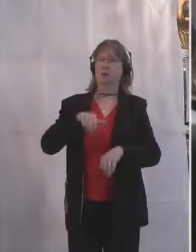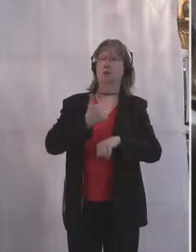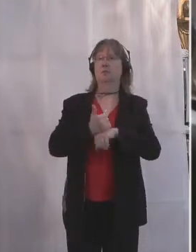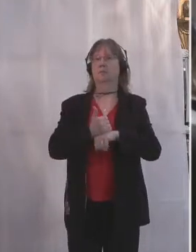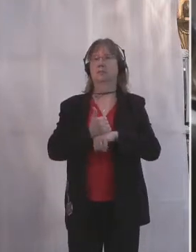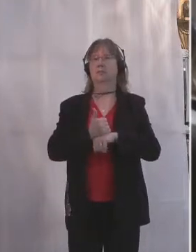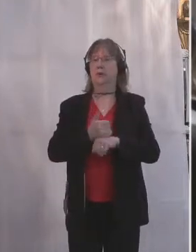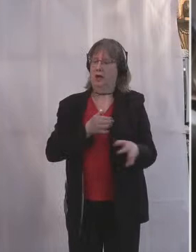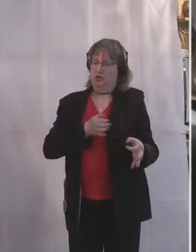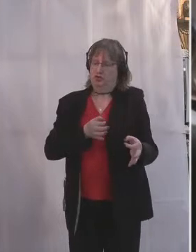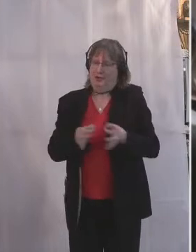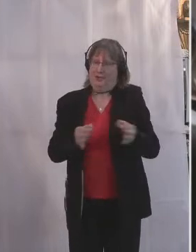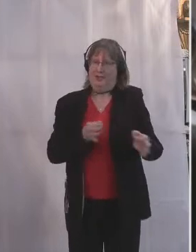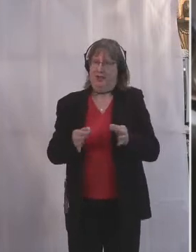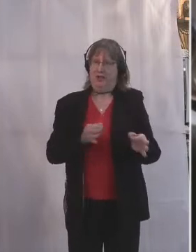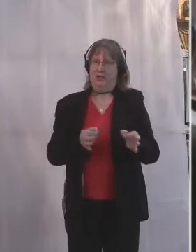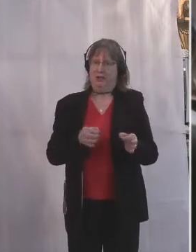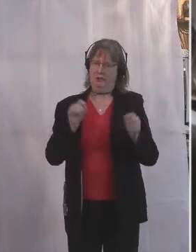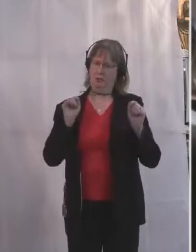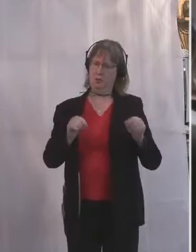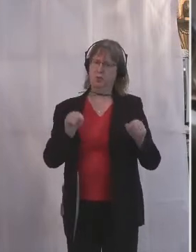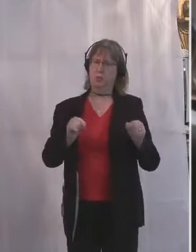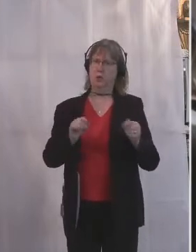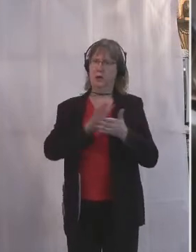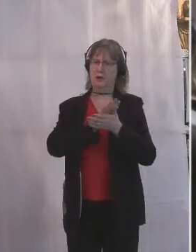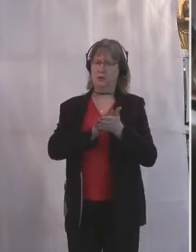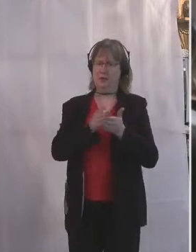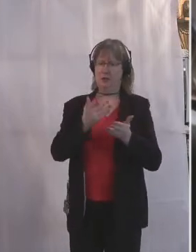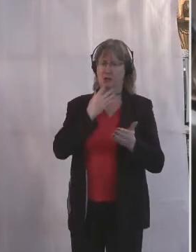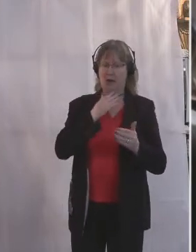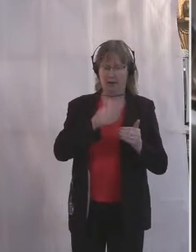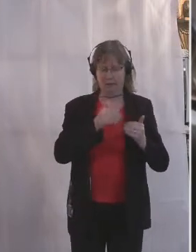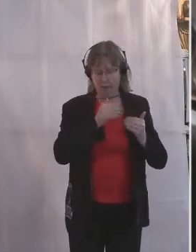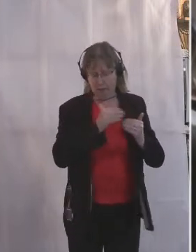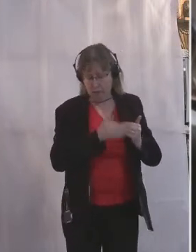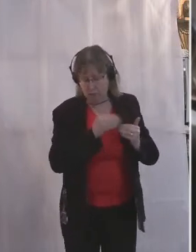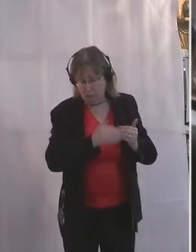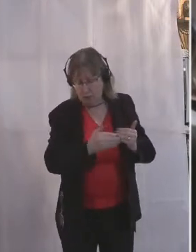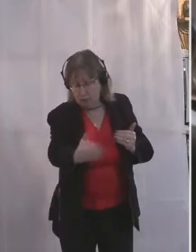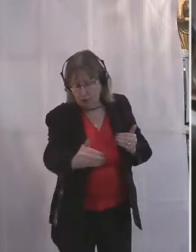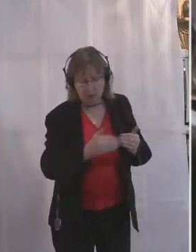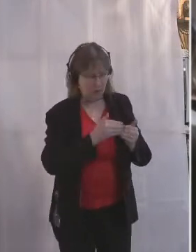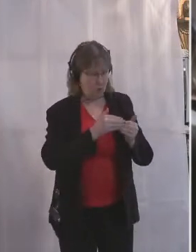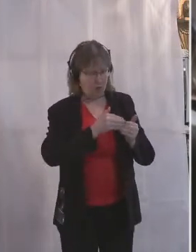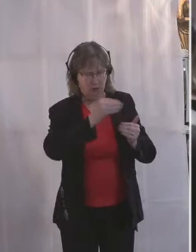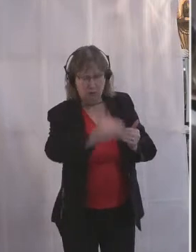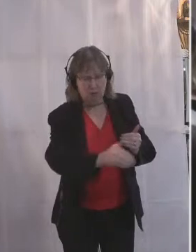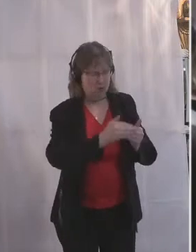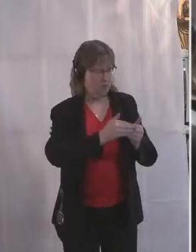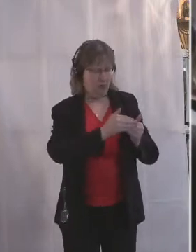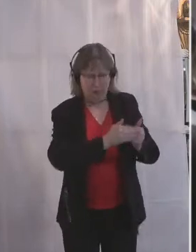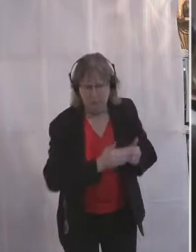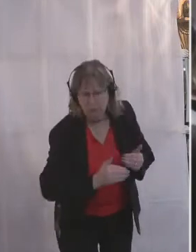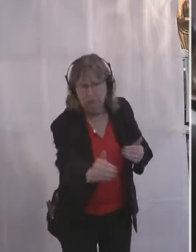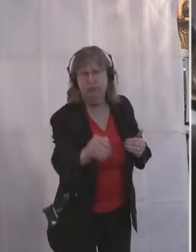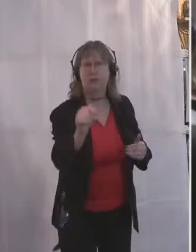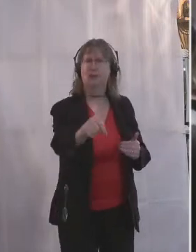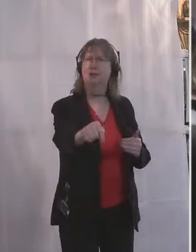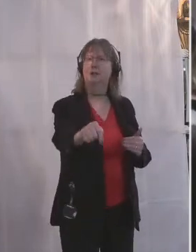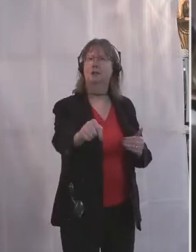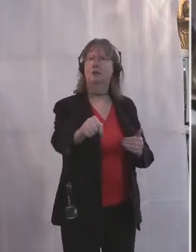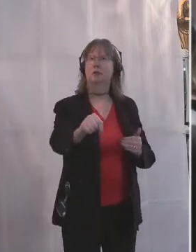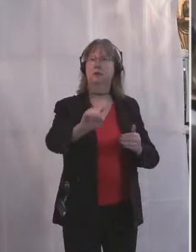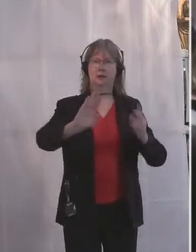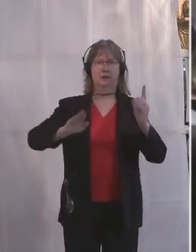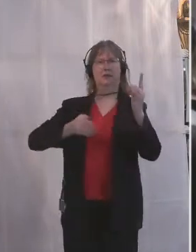so strategically significant for us. That takes that long-term view of going on that journey together to work out how innovation is going to work, how we're going